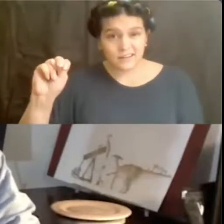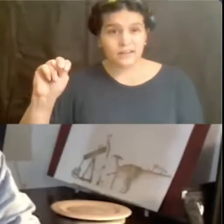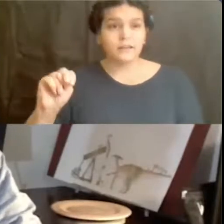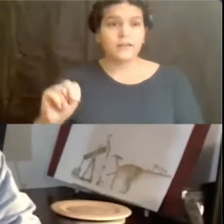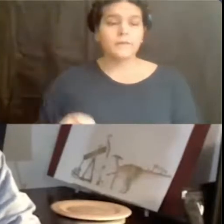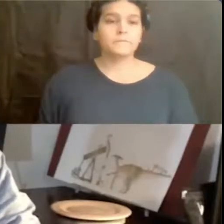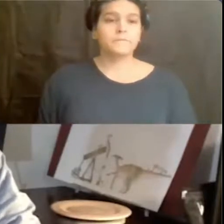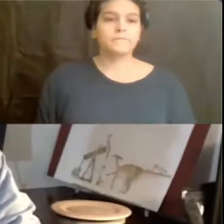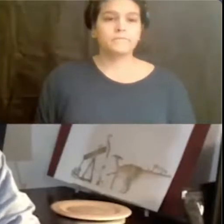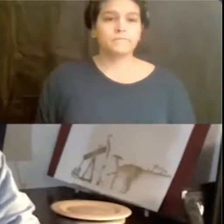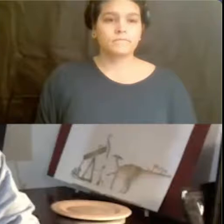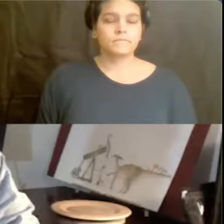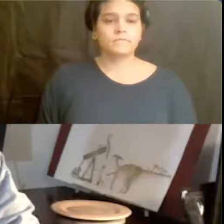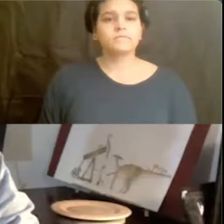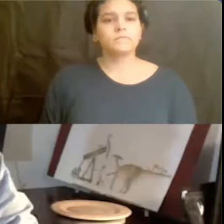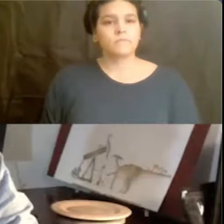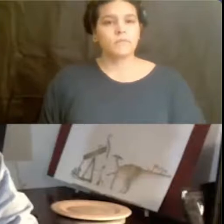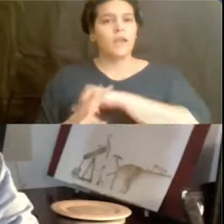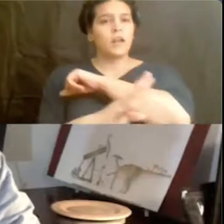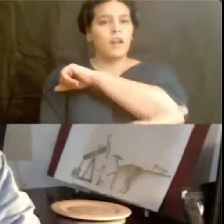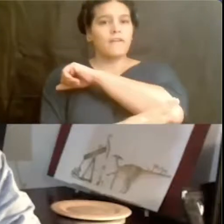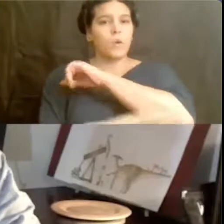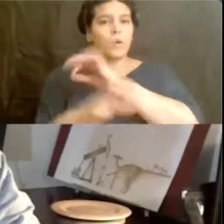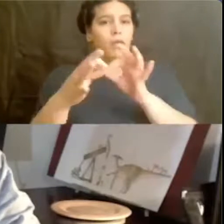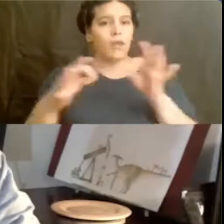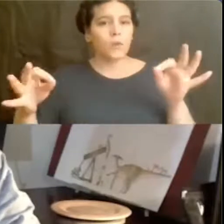Ash che'en shlon aro